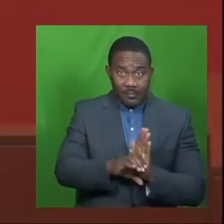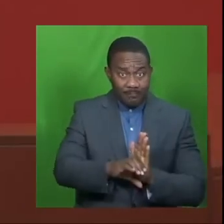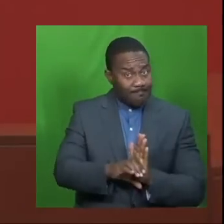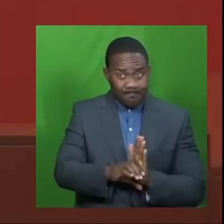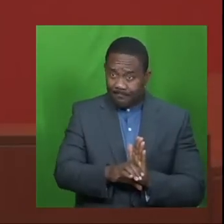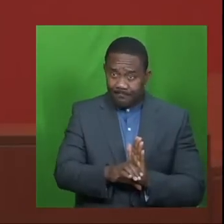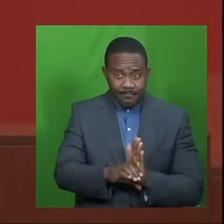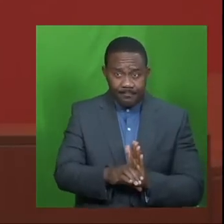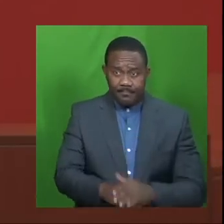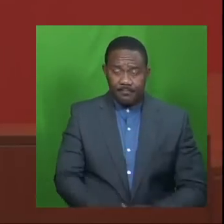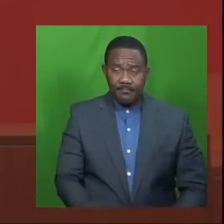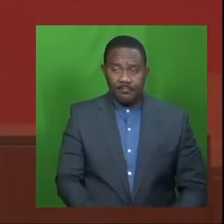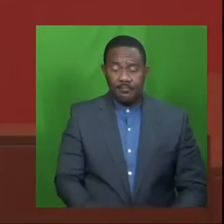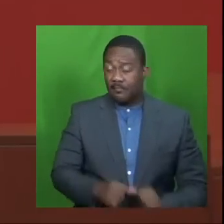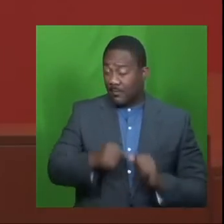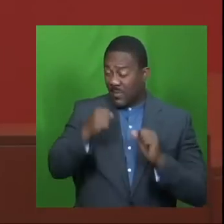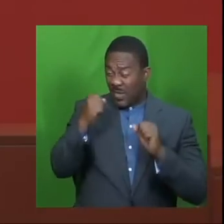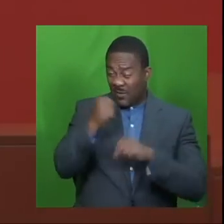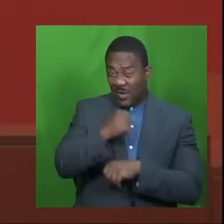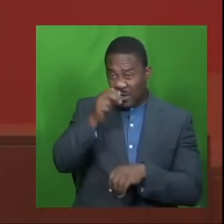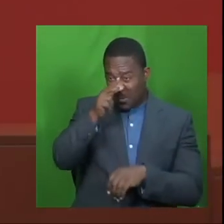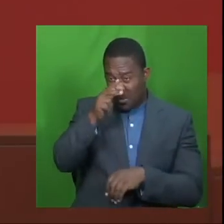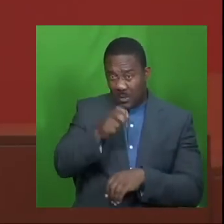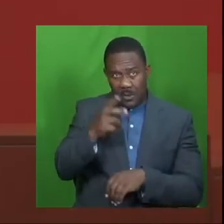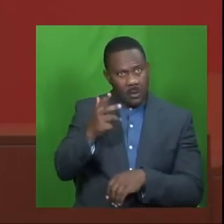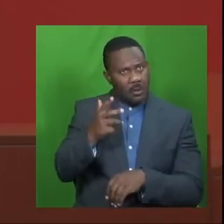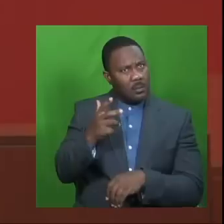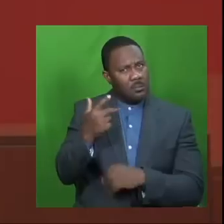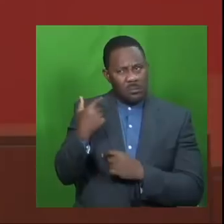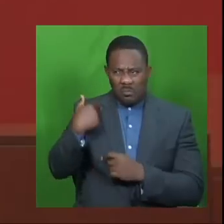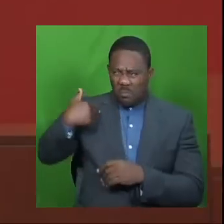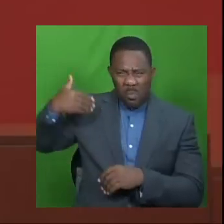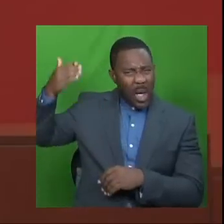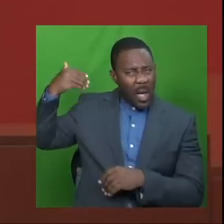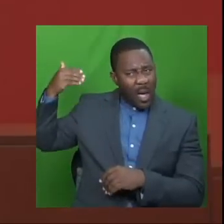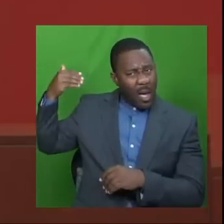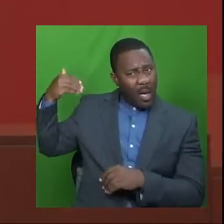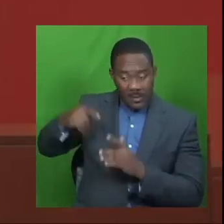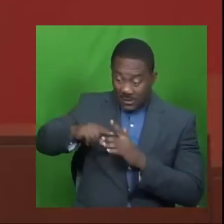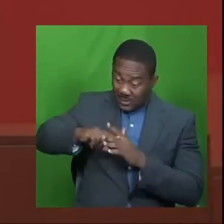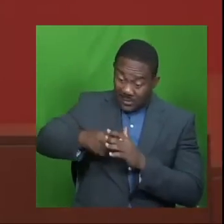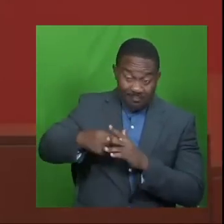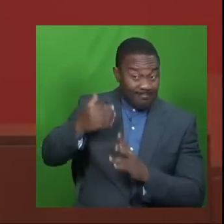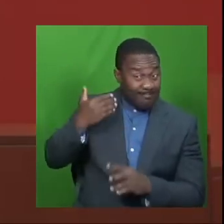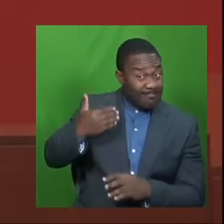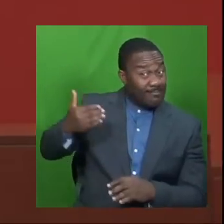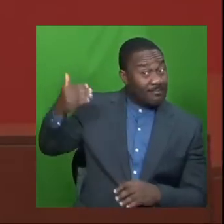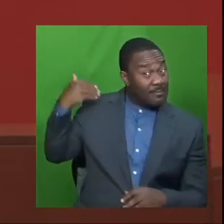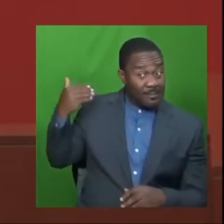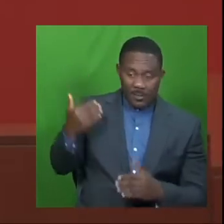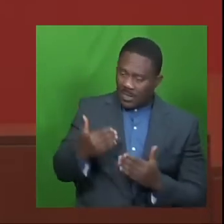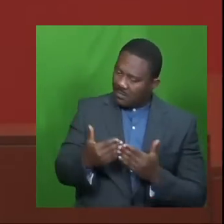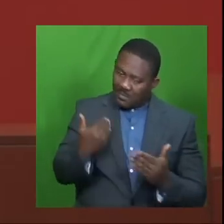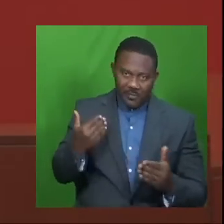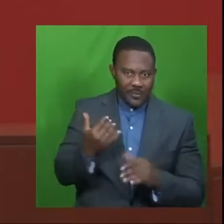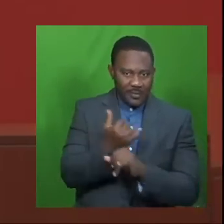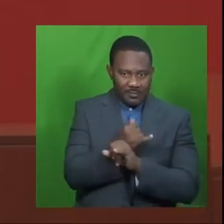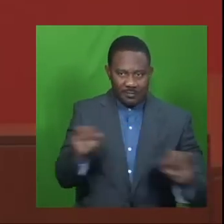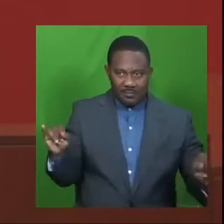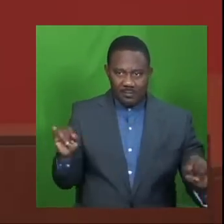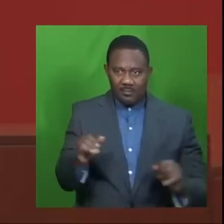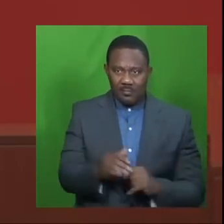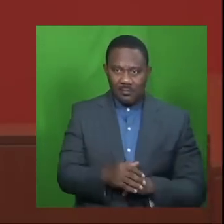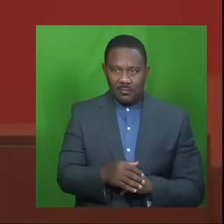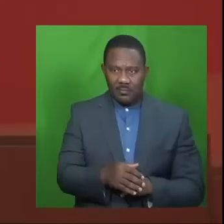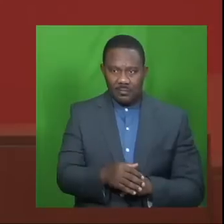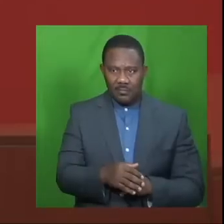The fight against corruption did not start with the 1992 Constitution. It started even before independence and runs through